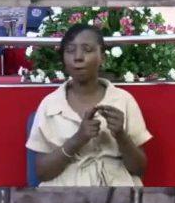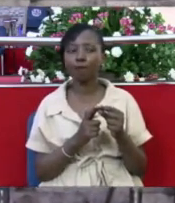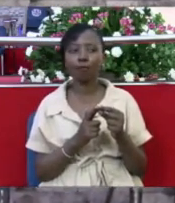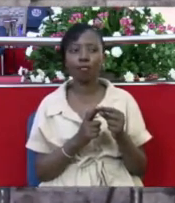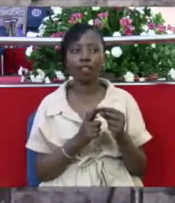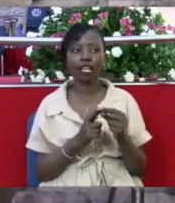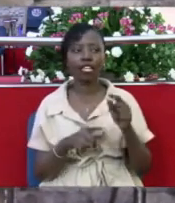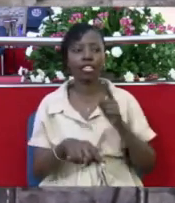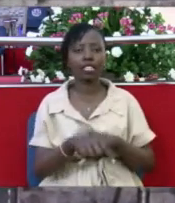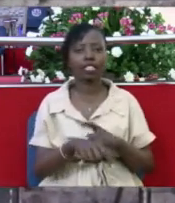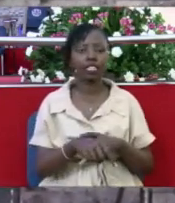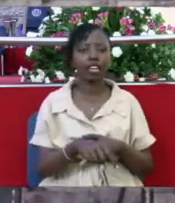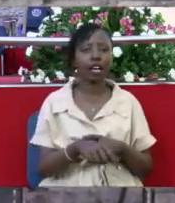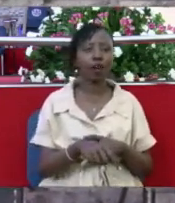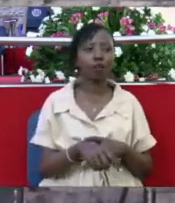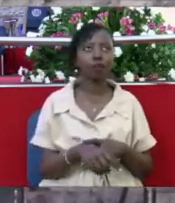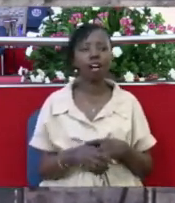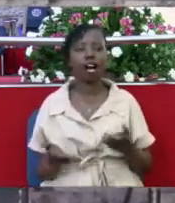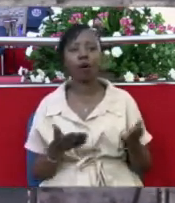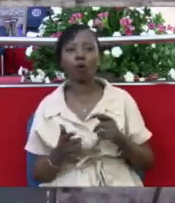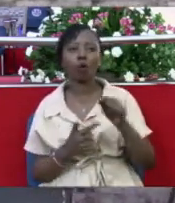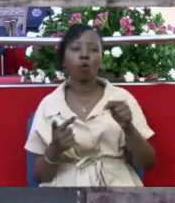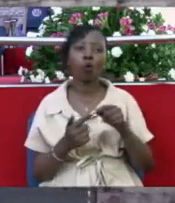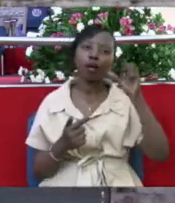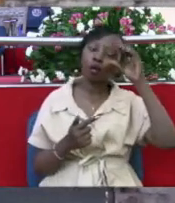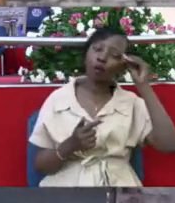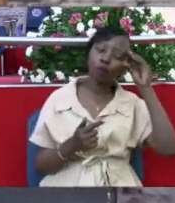is Moses and the children of Israel.